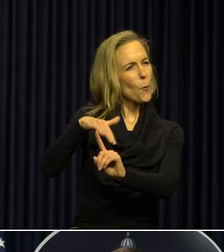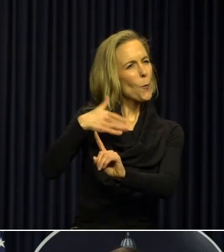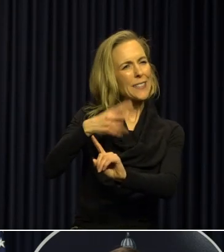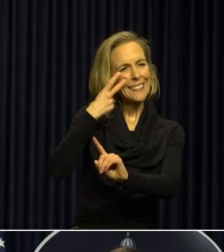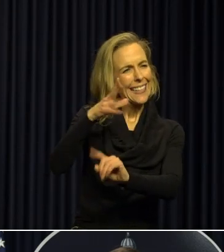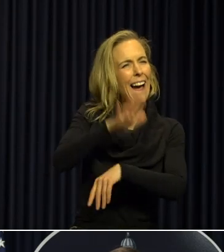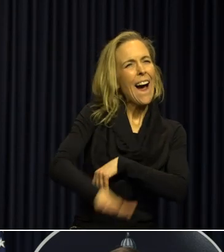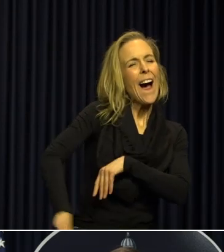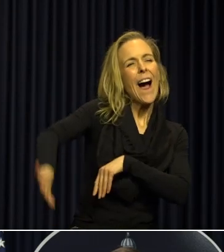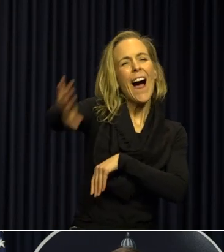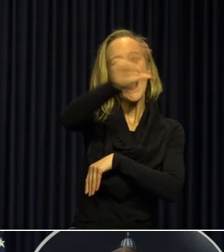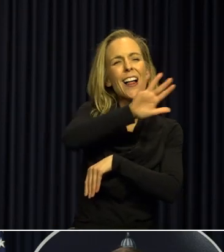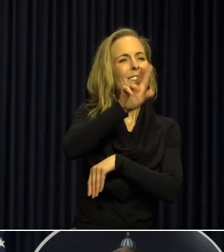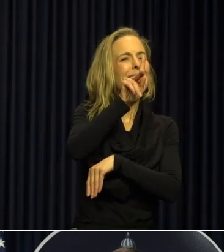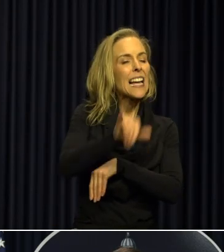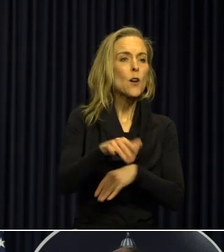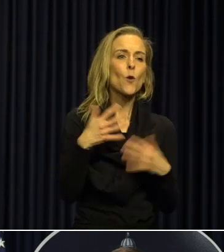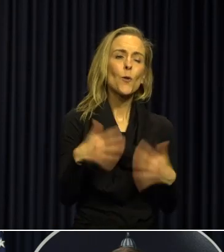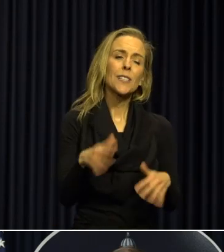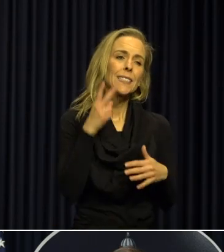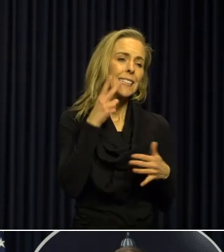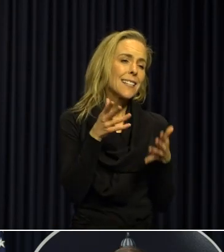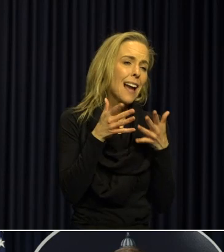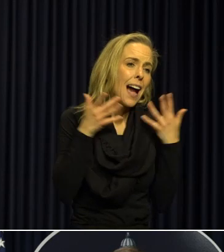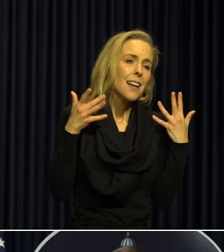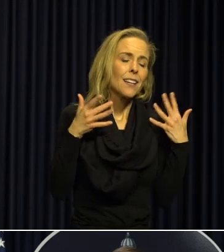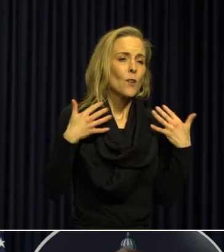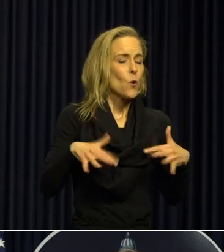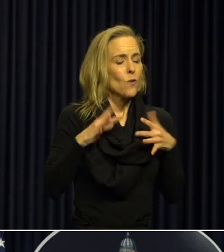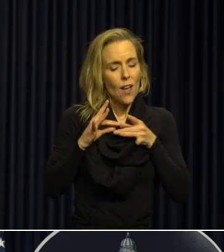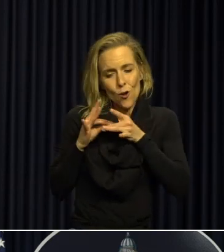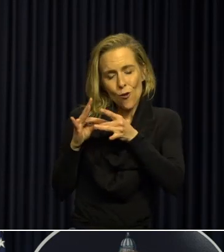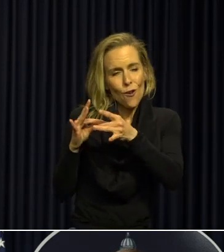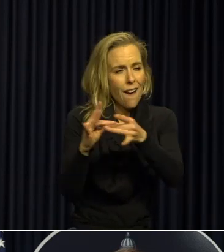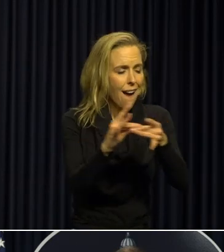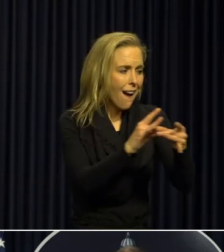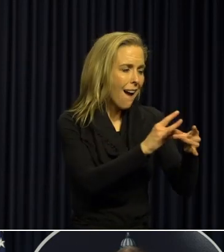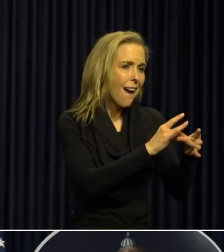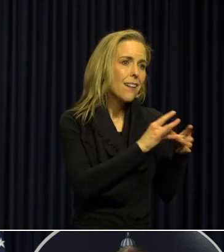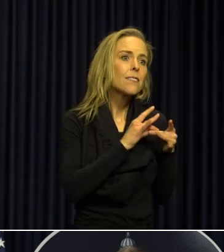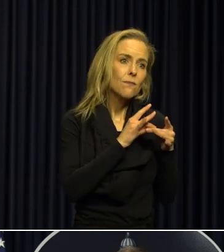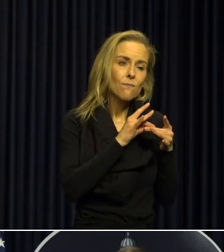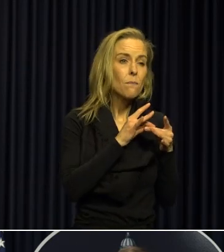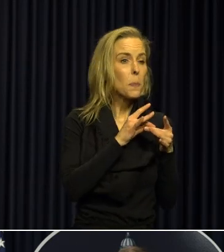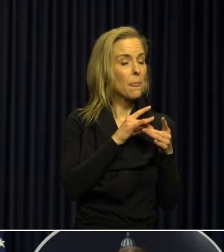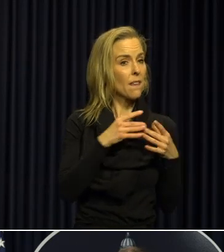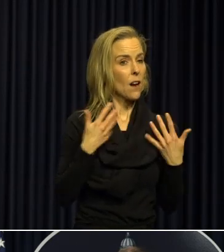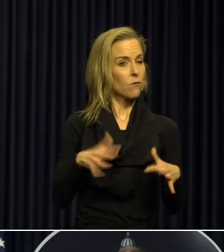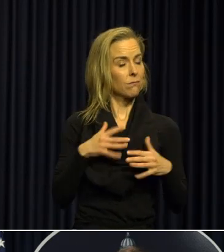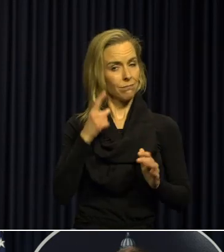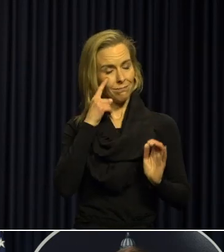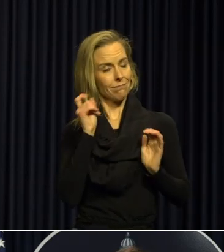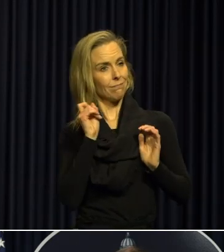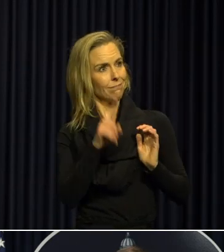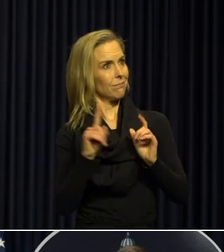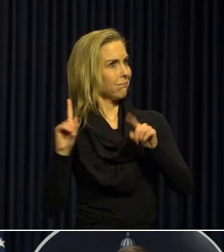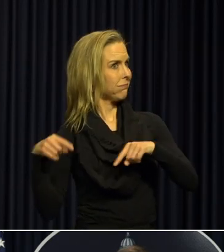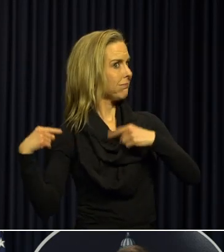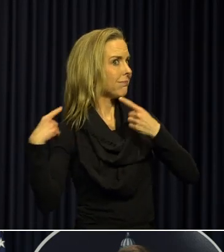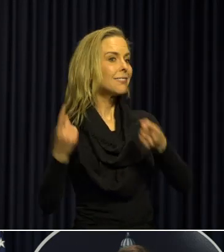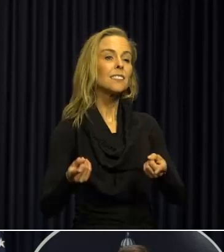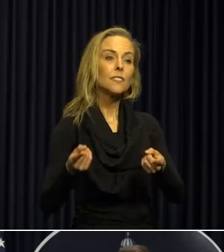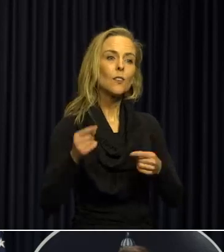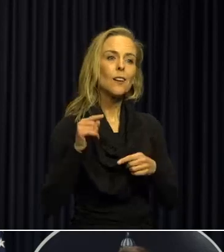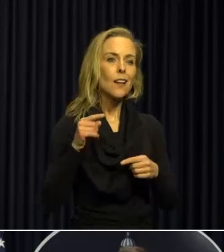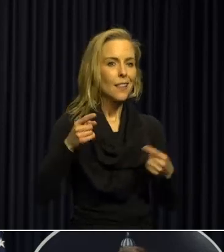the kindest, most unified acts that I have certainly ever seen. This is the type of